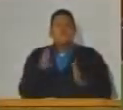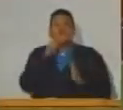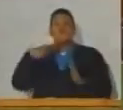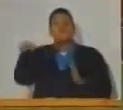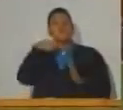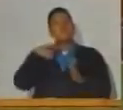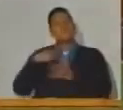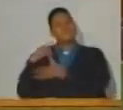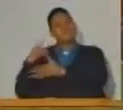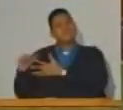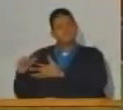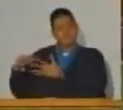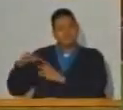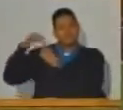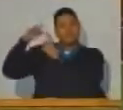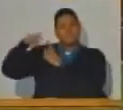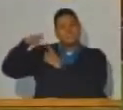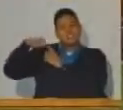needs.